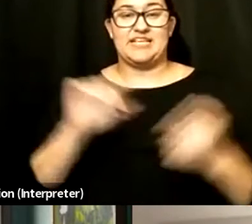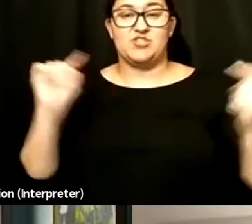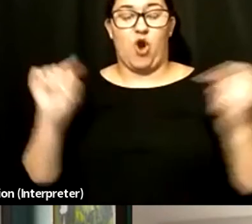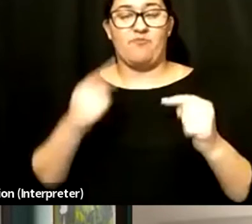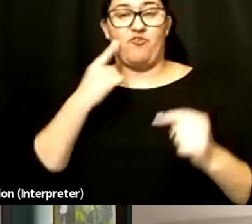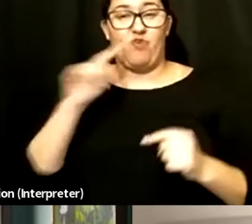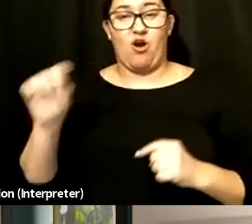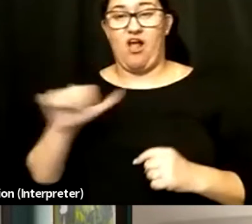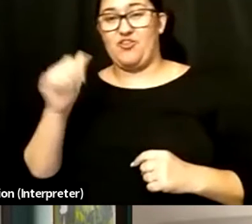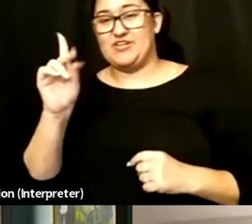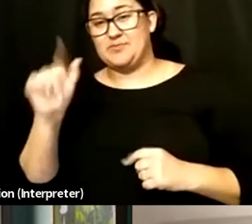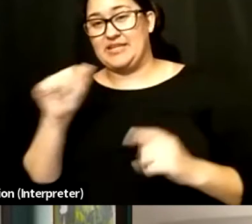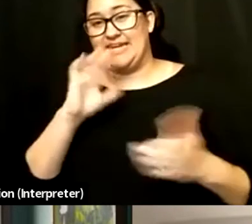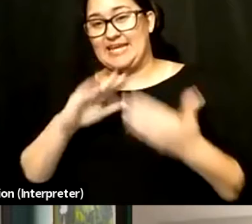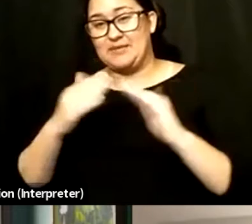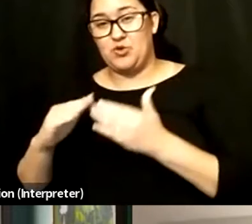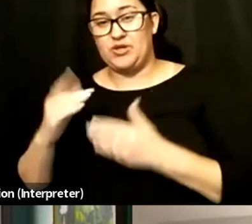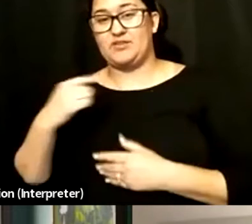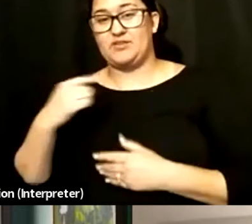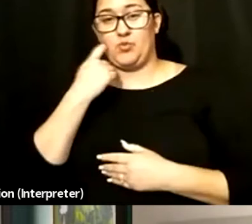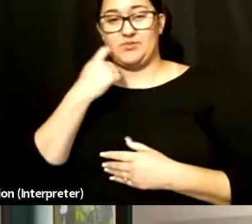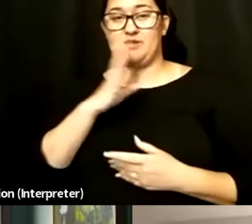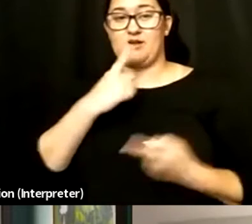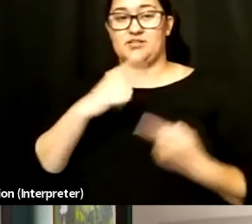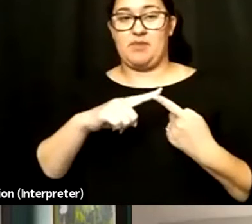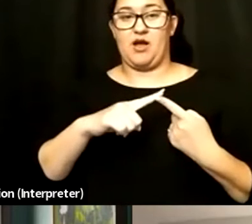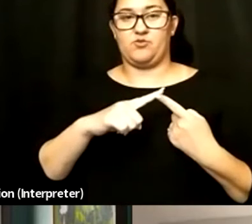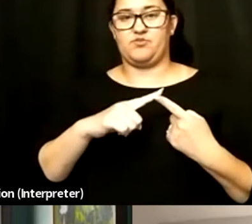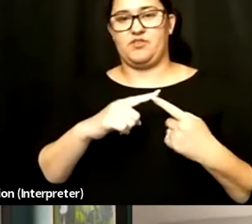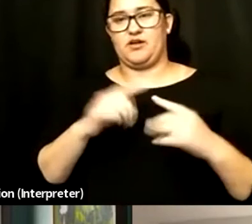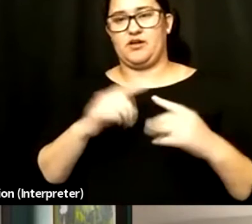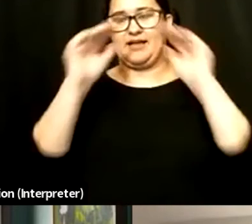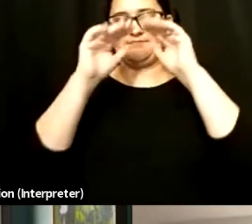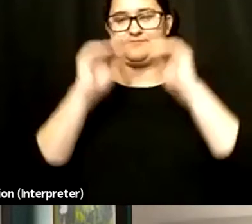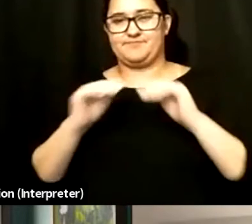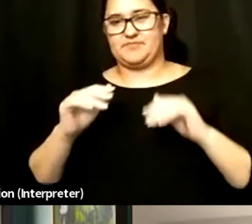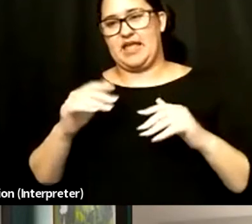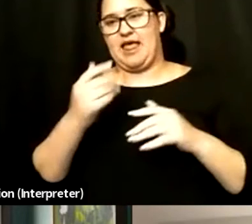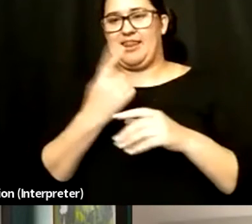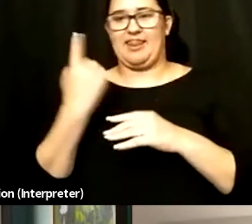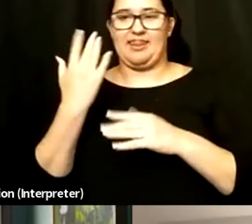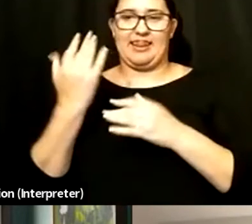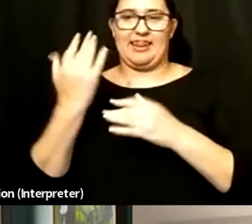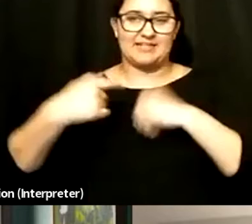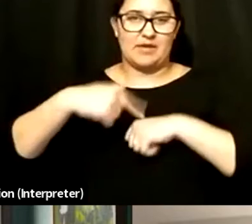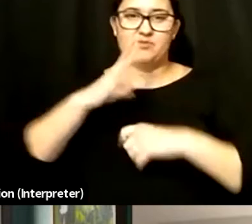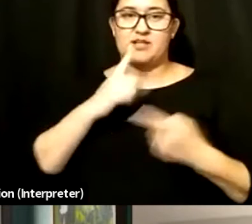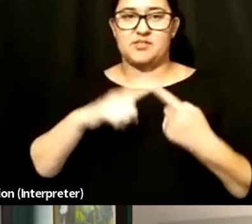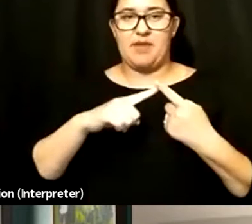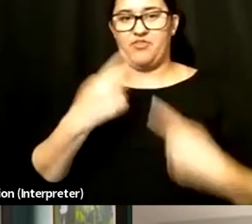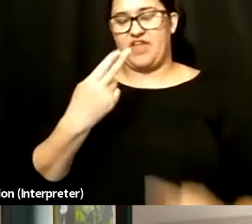how in our previous webinar, we talked about disability hierarchies and how we kind of label some people, some disabilities as better